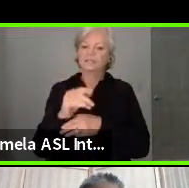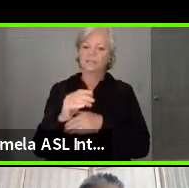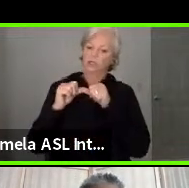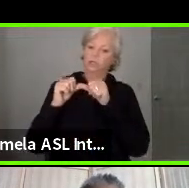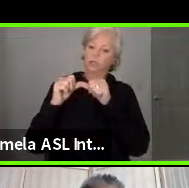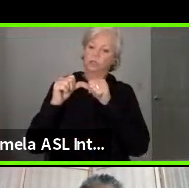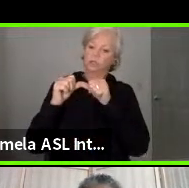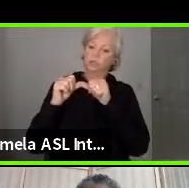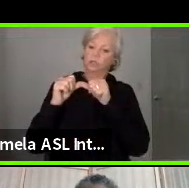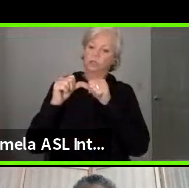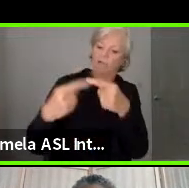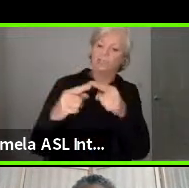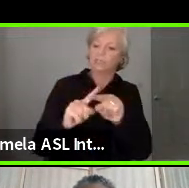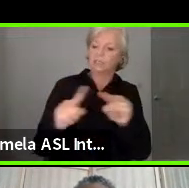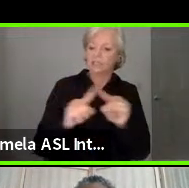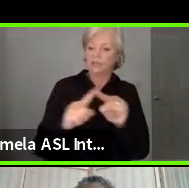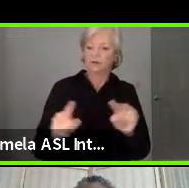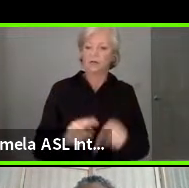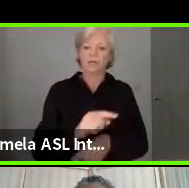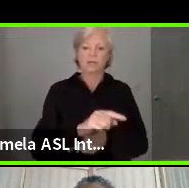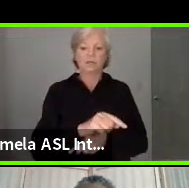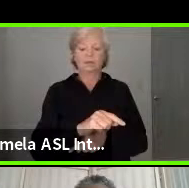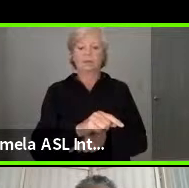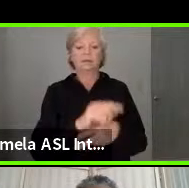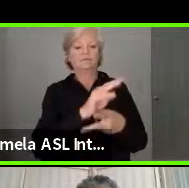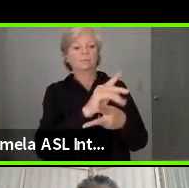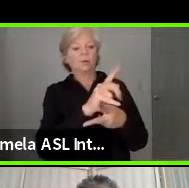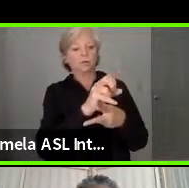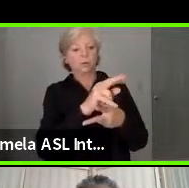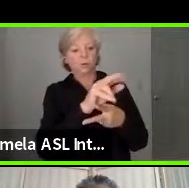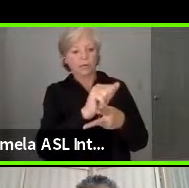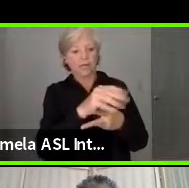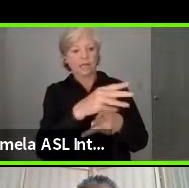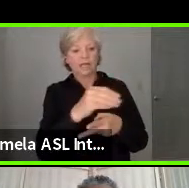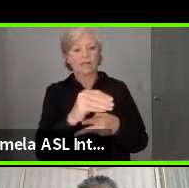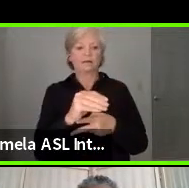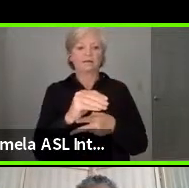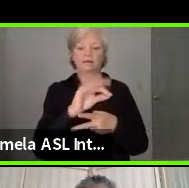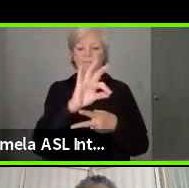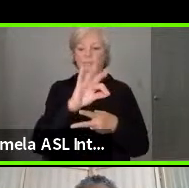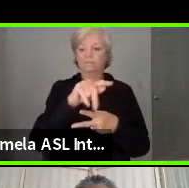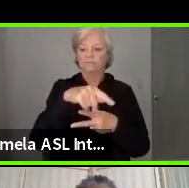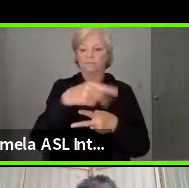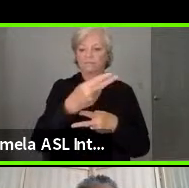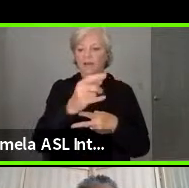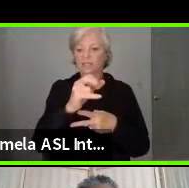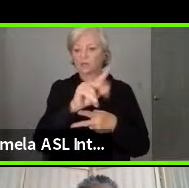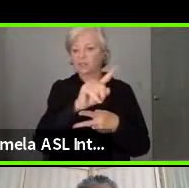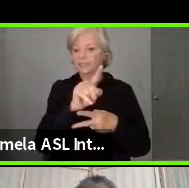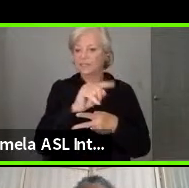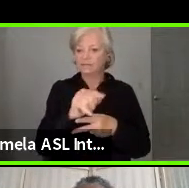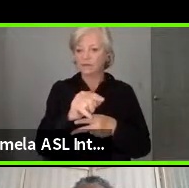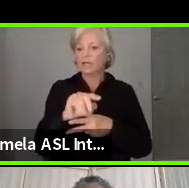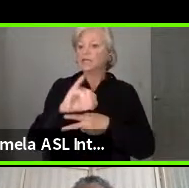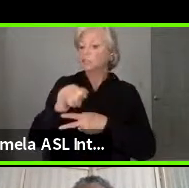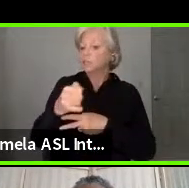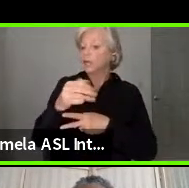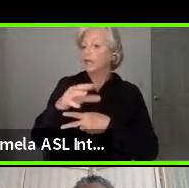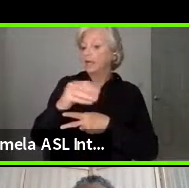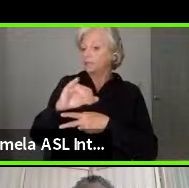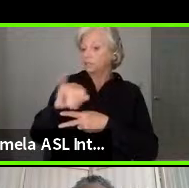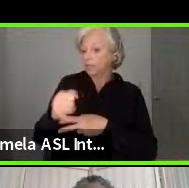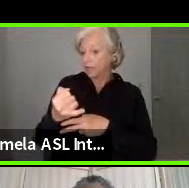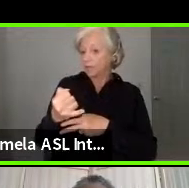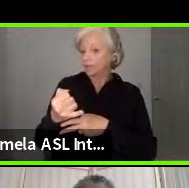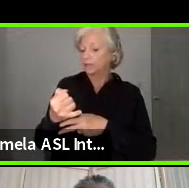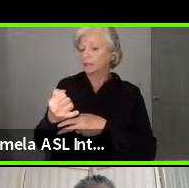Pfizer specifically. And then I guess my other sort of question is, one of the FDA's comments was for J&J